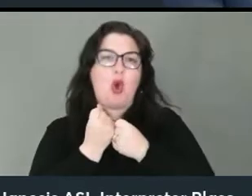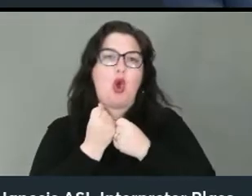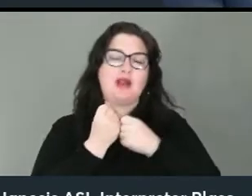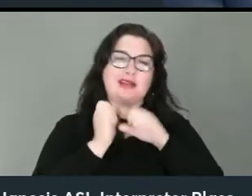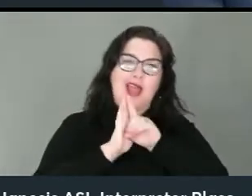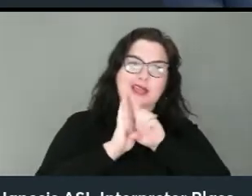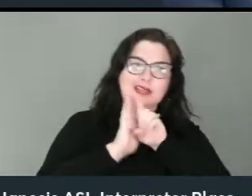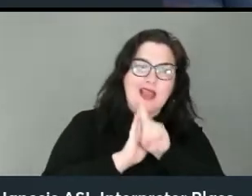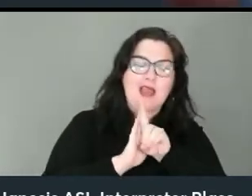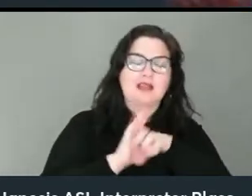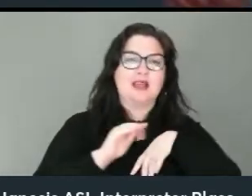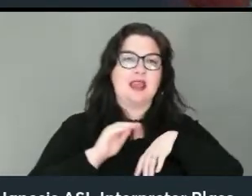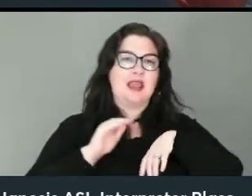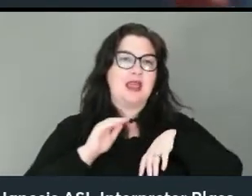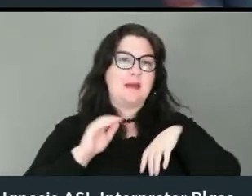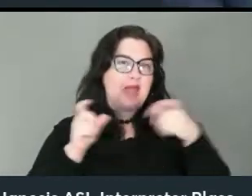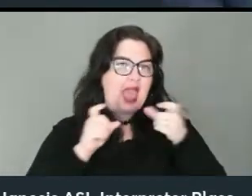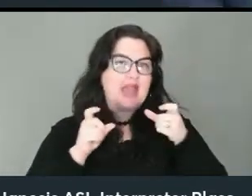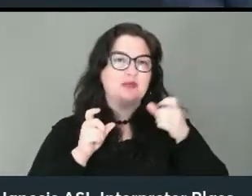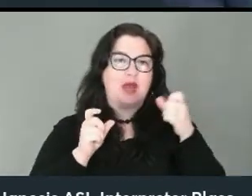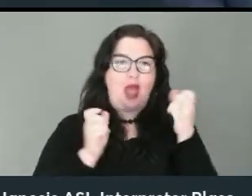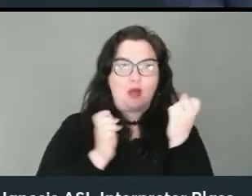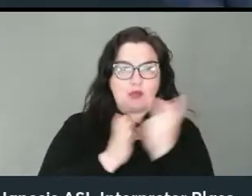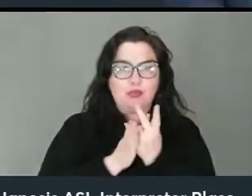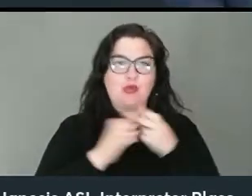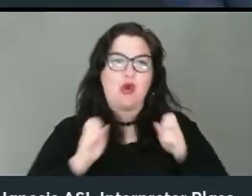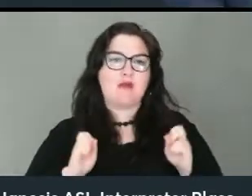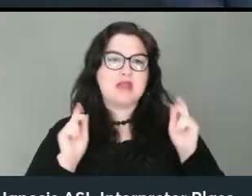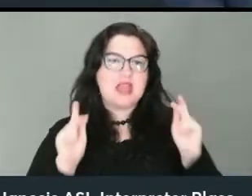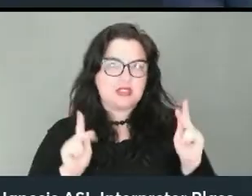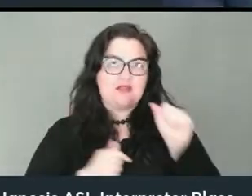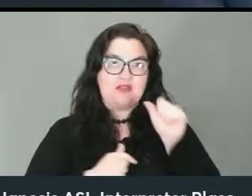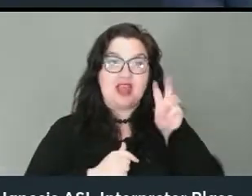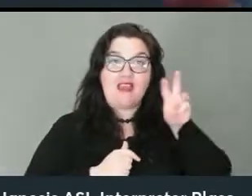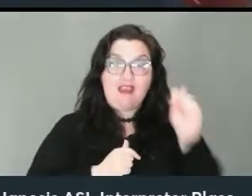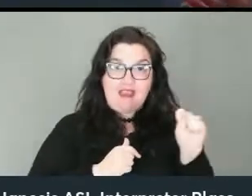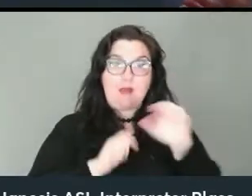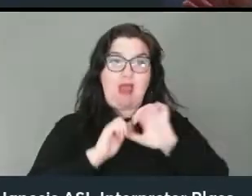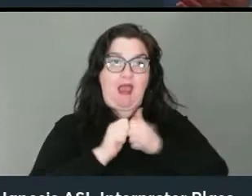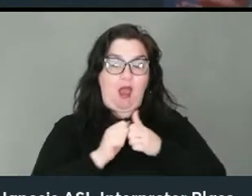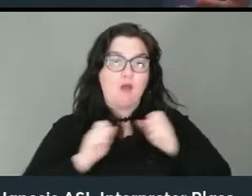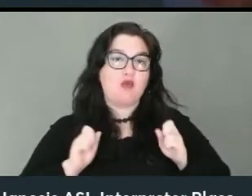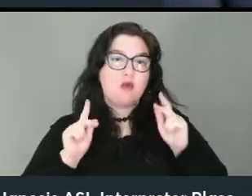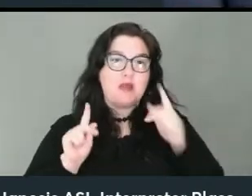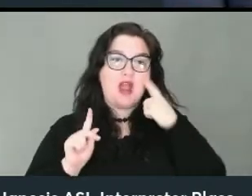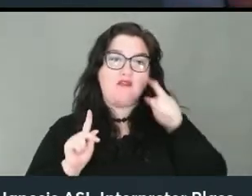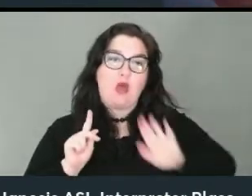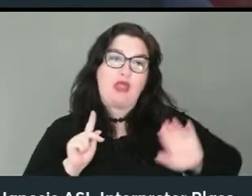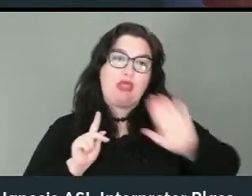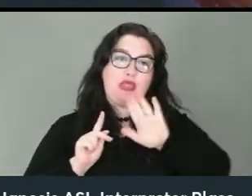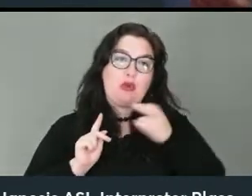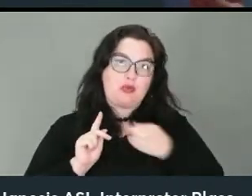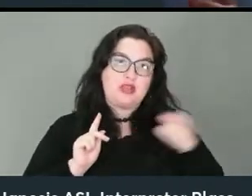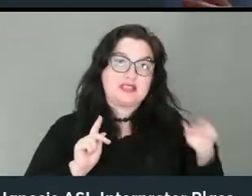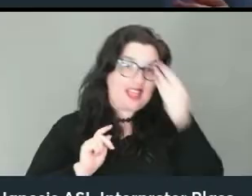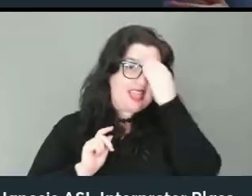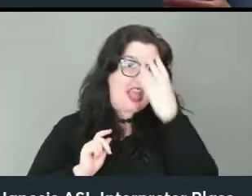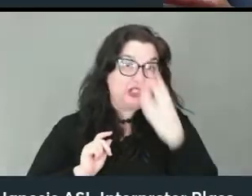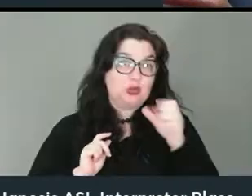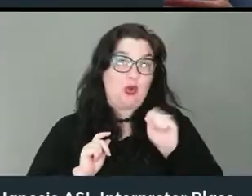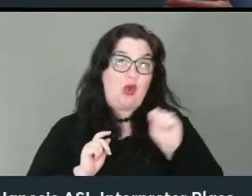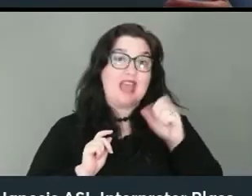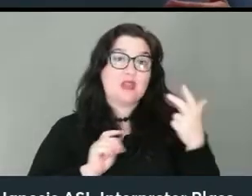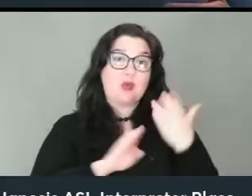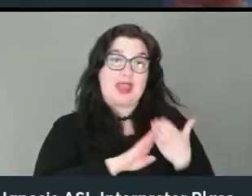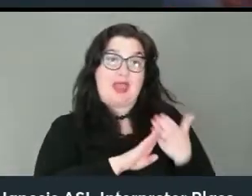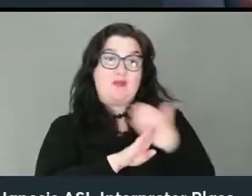modern user of AWS is doing all of their permissions to their resources. But you may also know that S3 predates this system, and